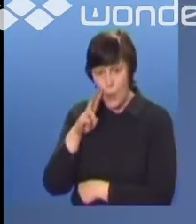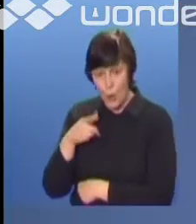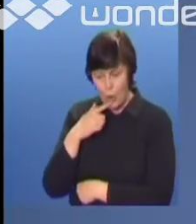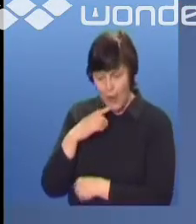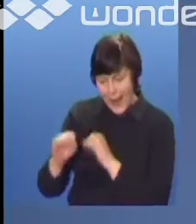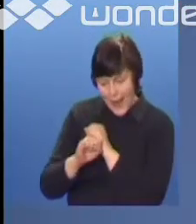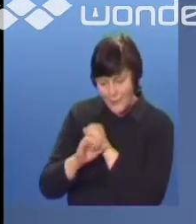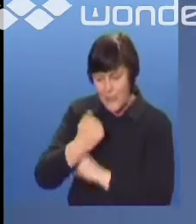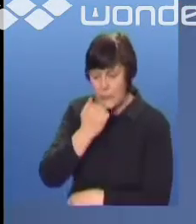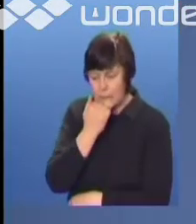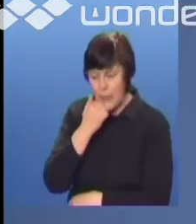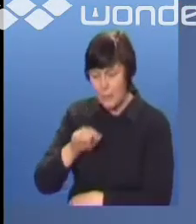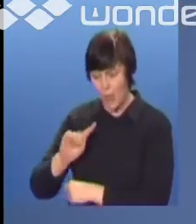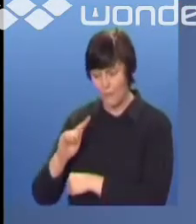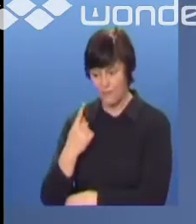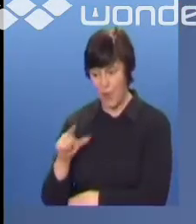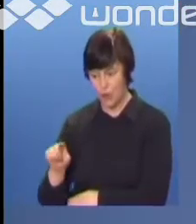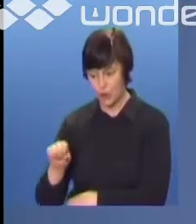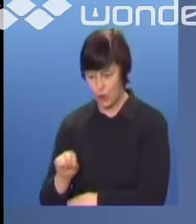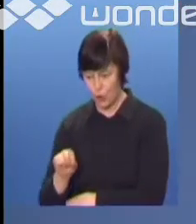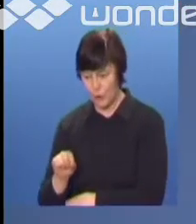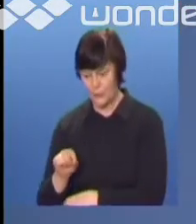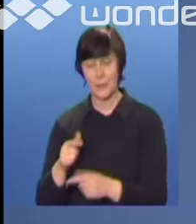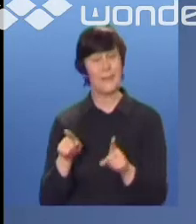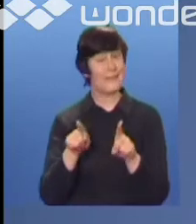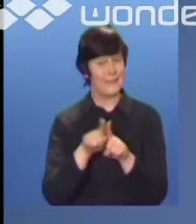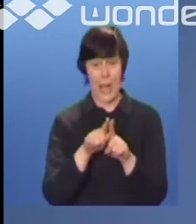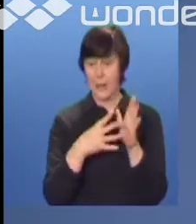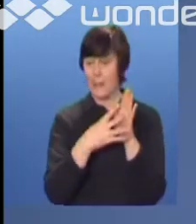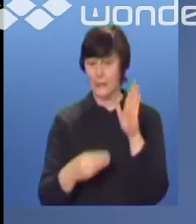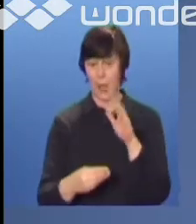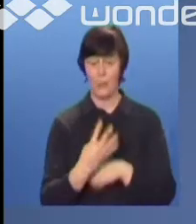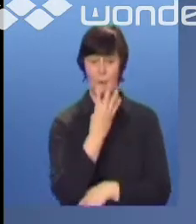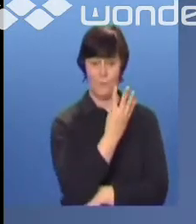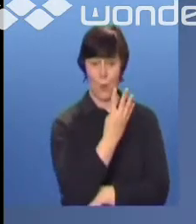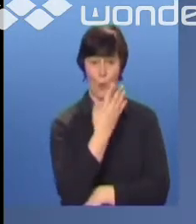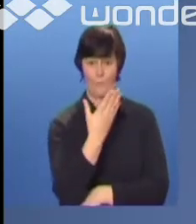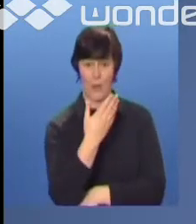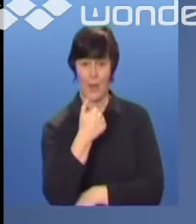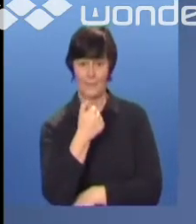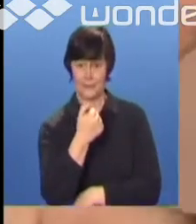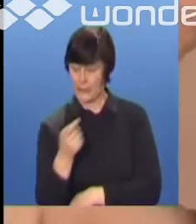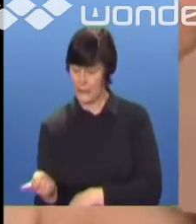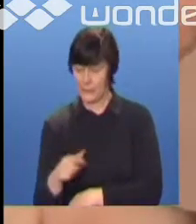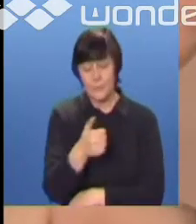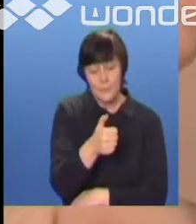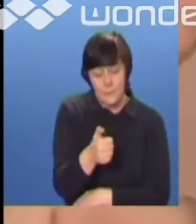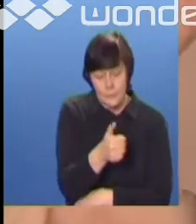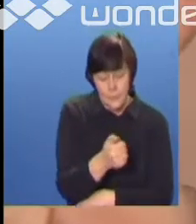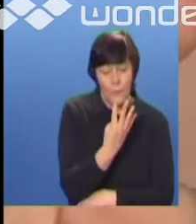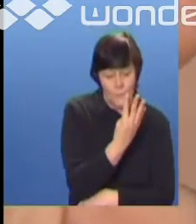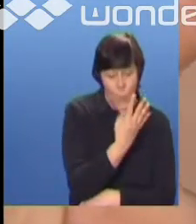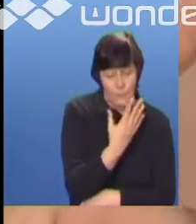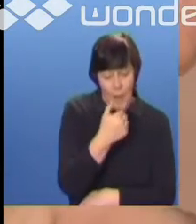Then enter the advert reference number for your first bid. So just as with the coupon, we'll enter 456.